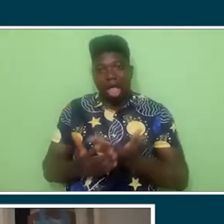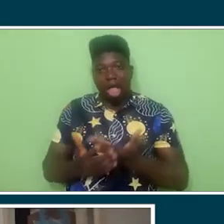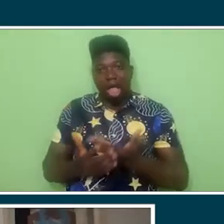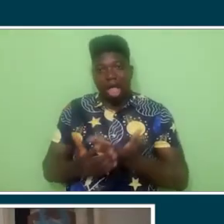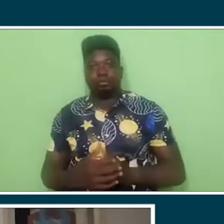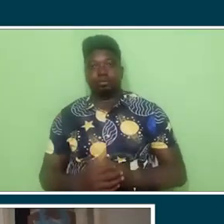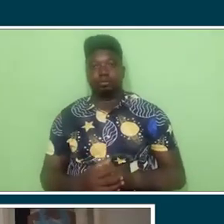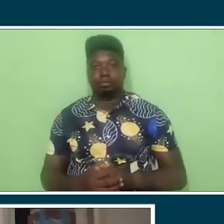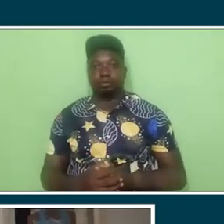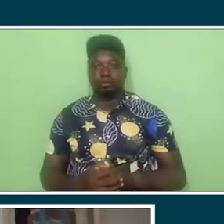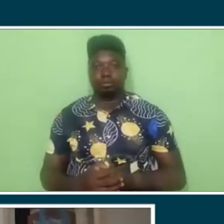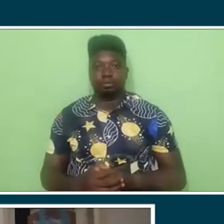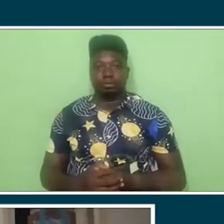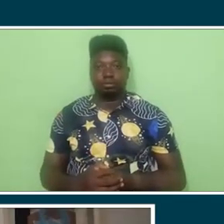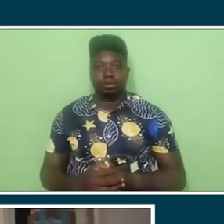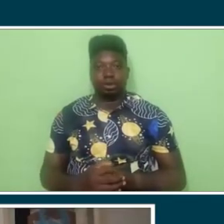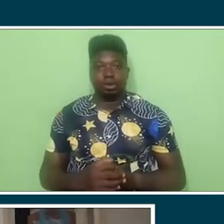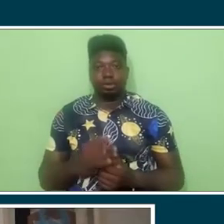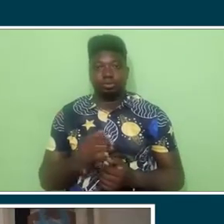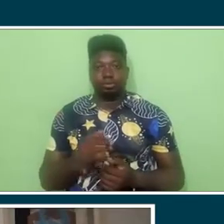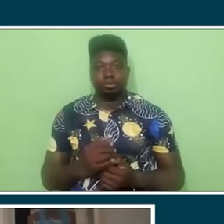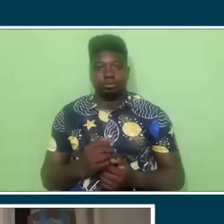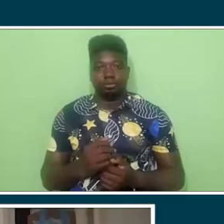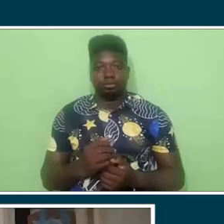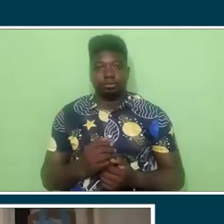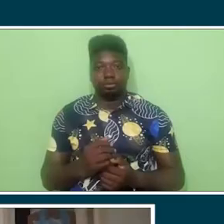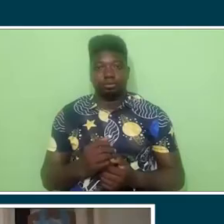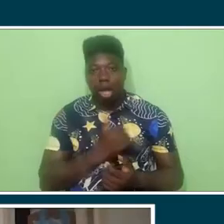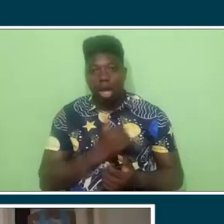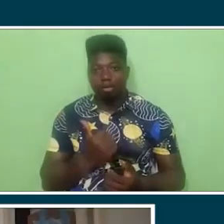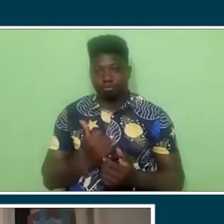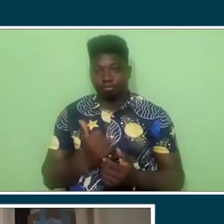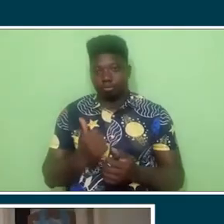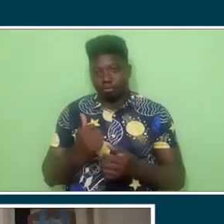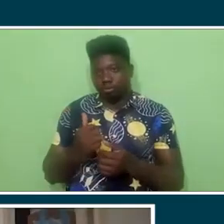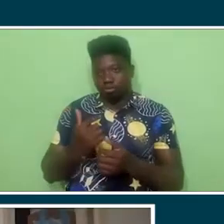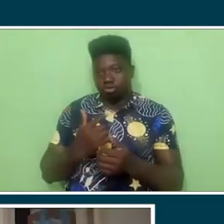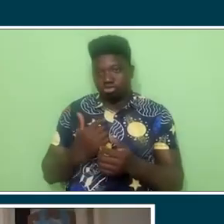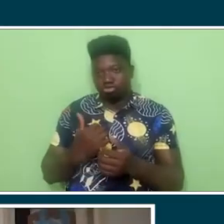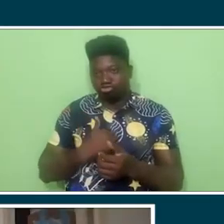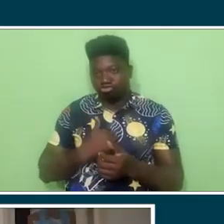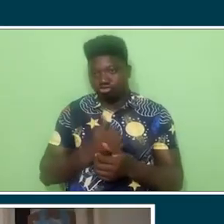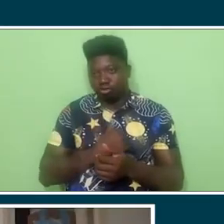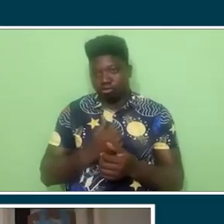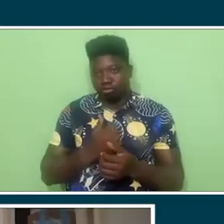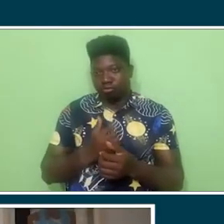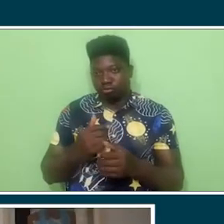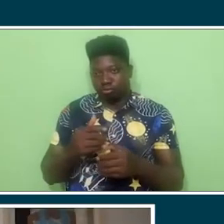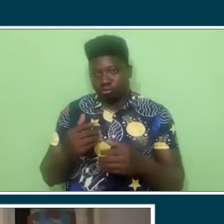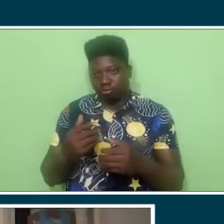wounds that come with it that have, given us what we're talking about today, which is cancel culture.